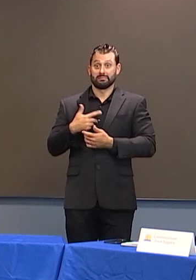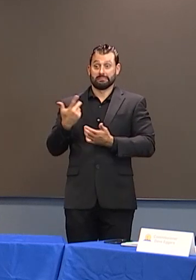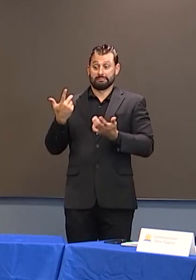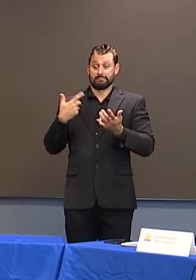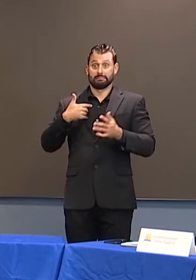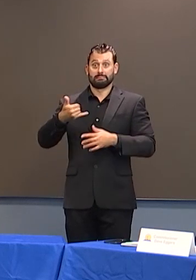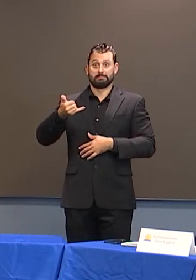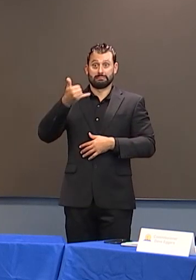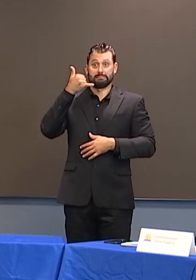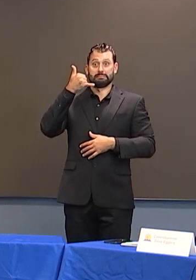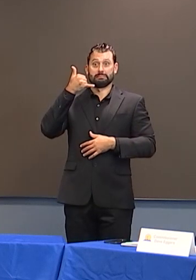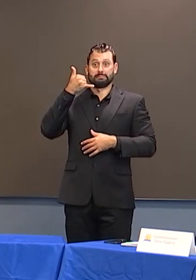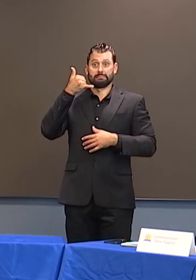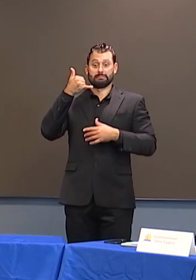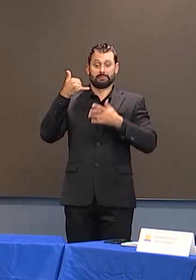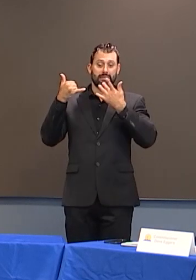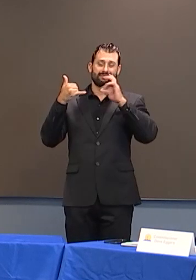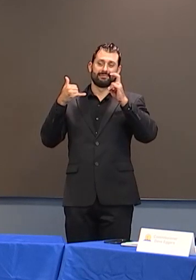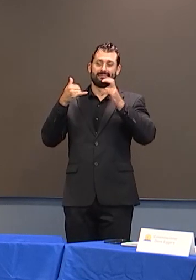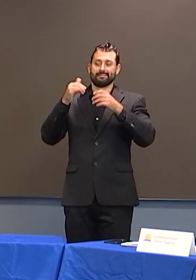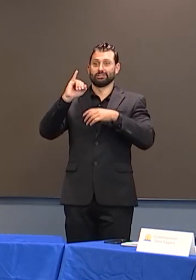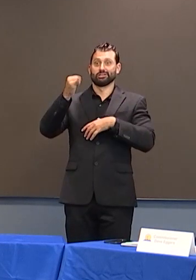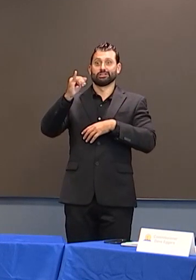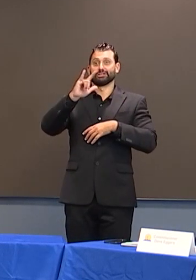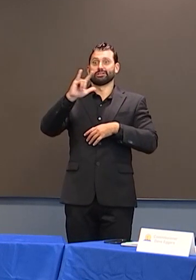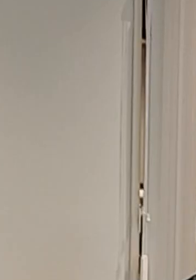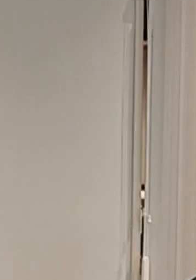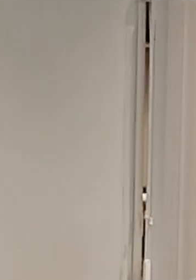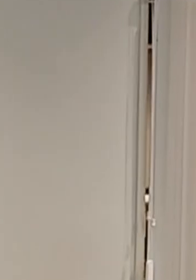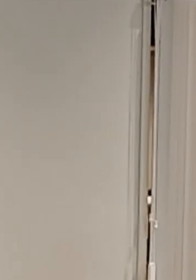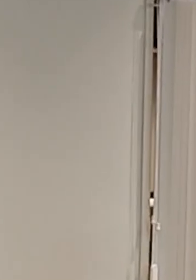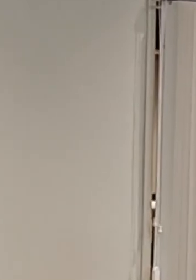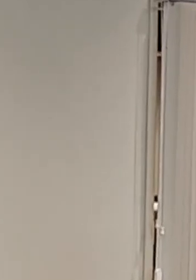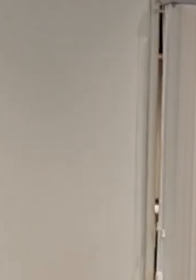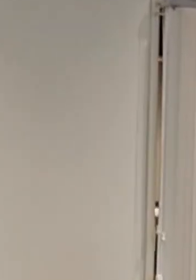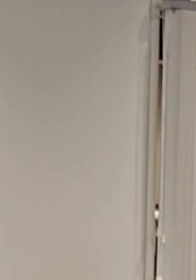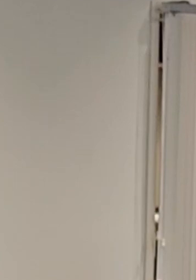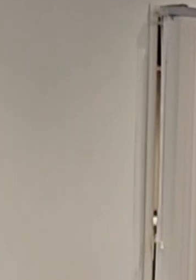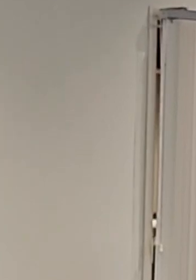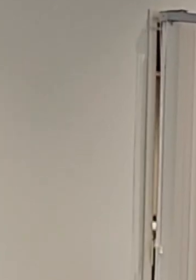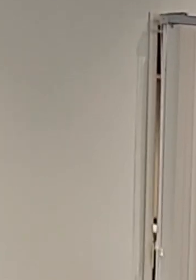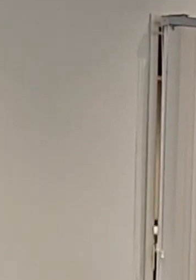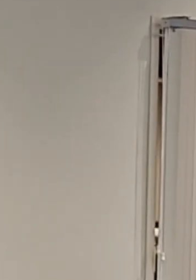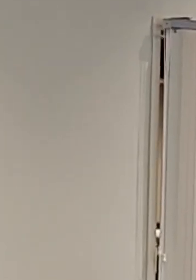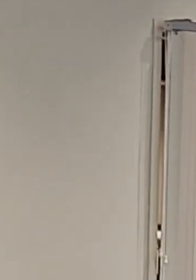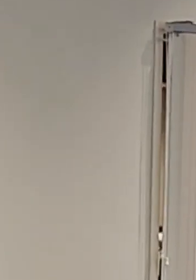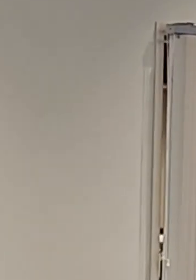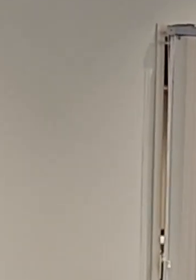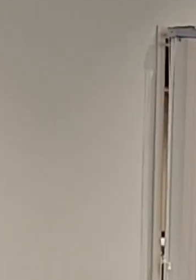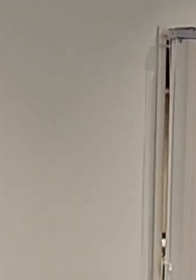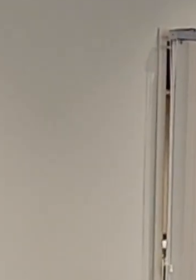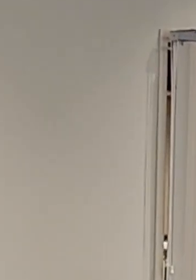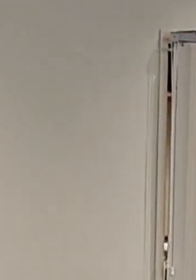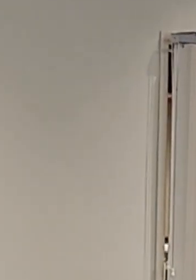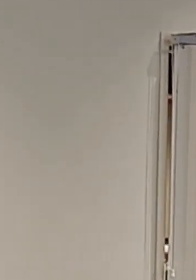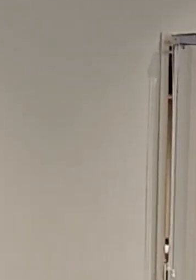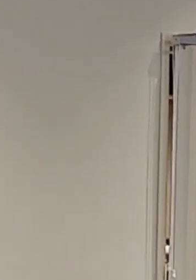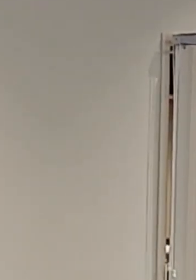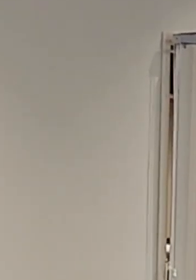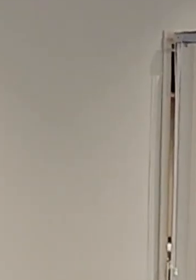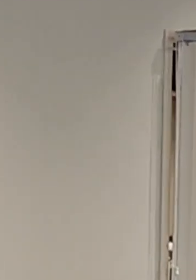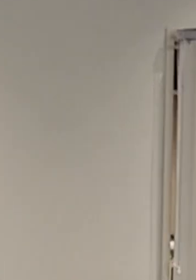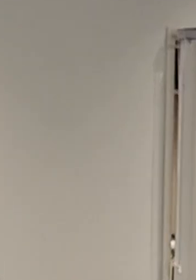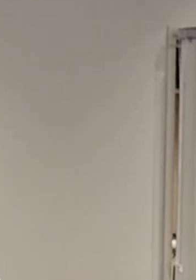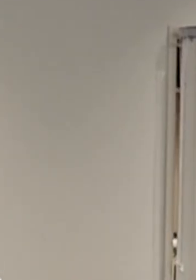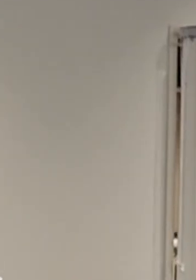that would be helpful too just for people's information right so um tomorrow and tomorrow's sunday sunday monday it'll be